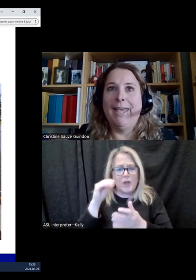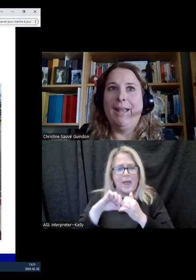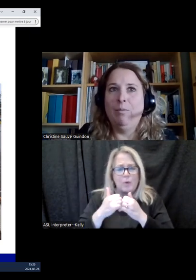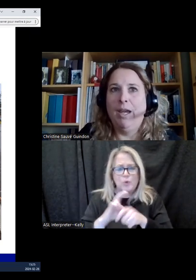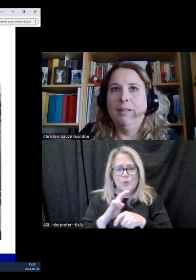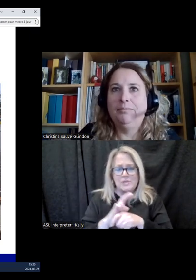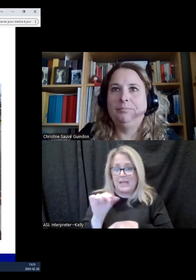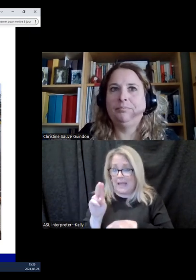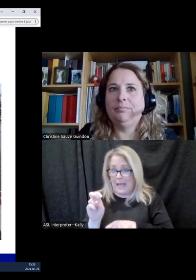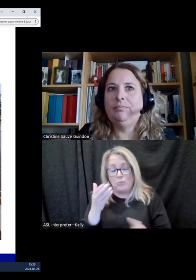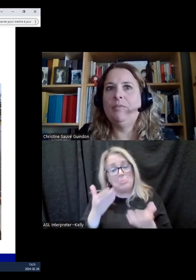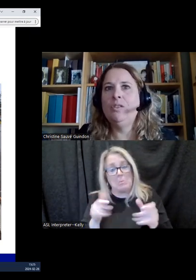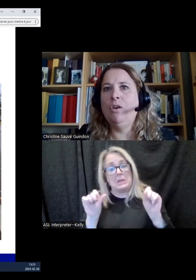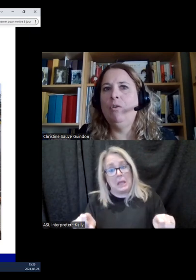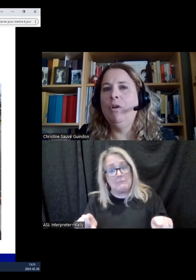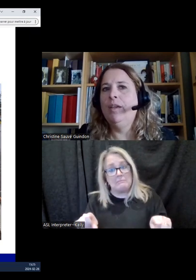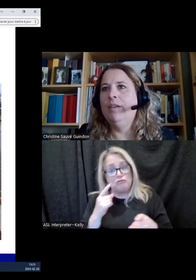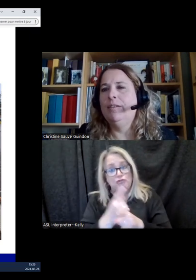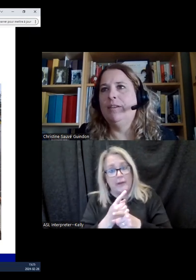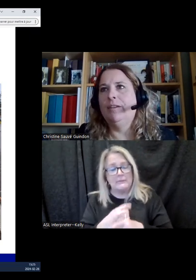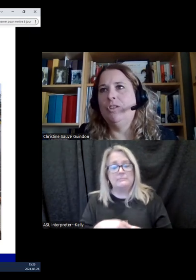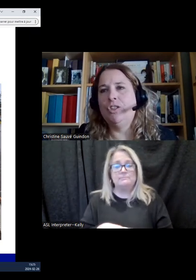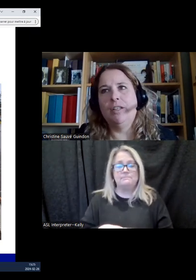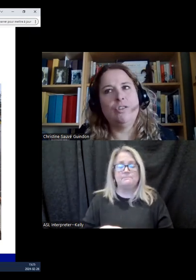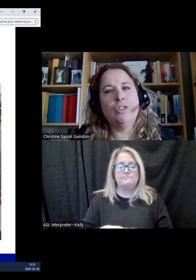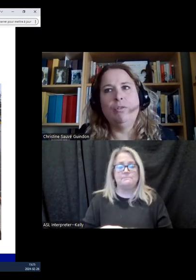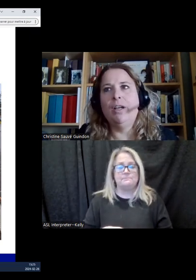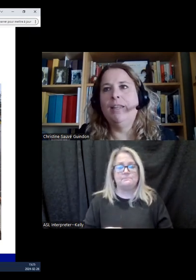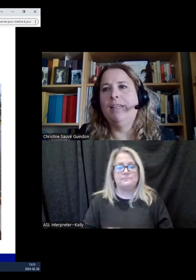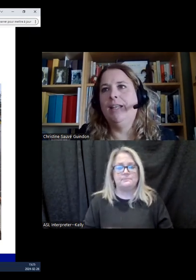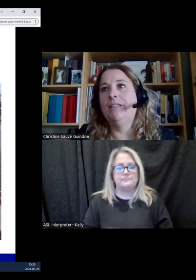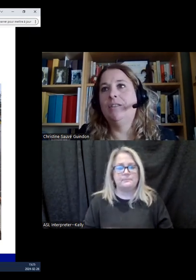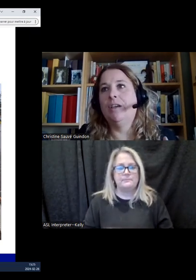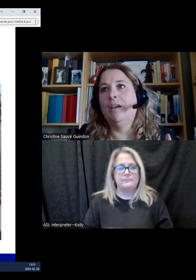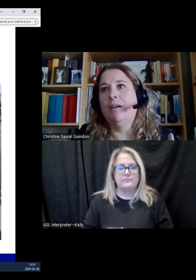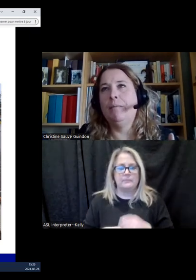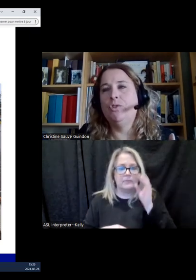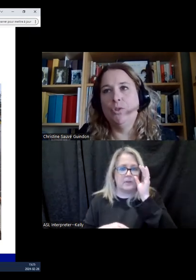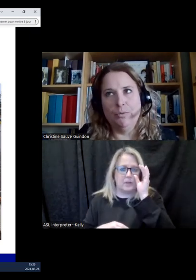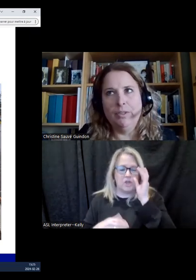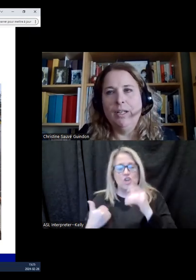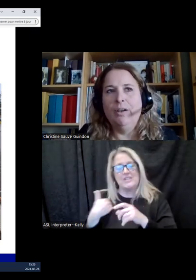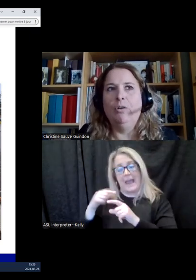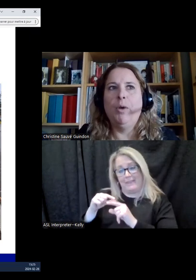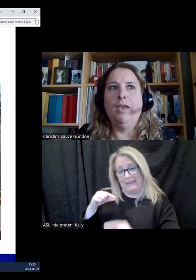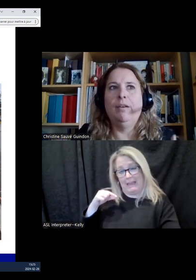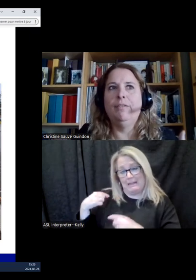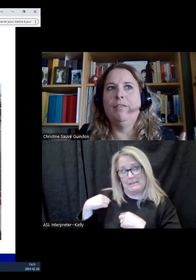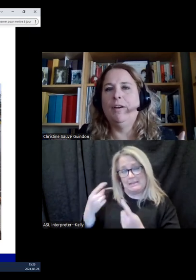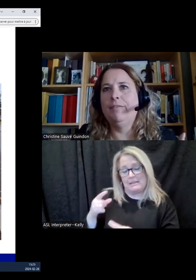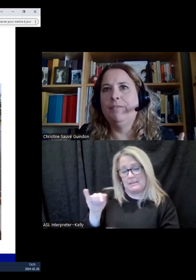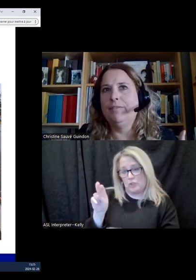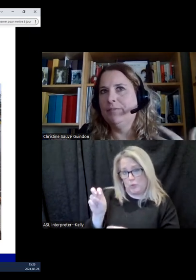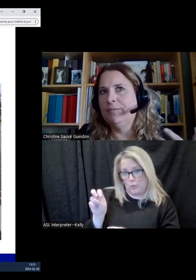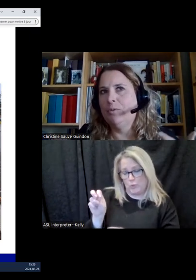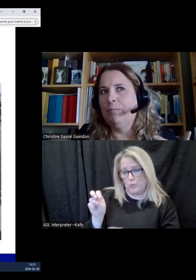Probably can, right? So she's only gotten the cane since June. Her way